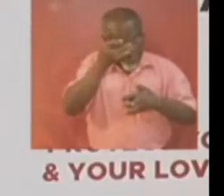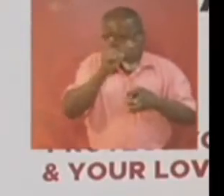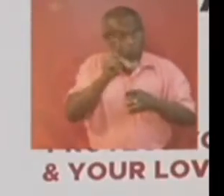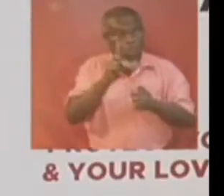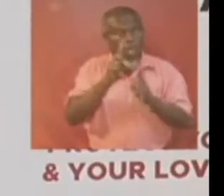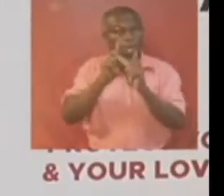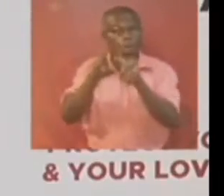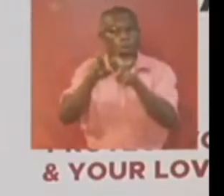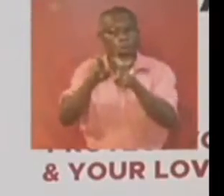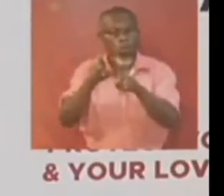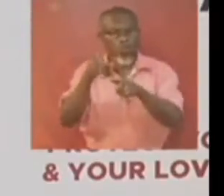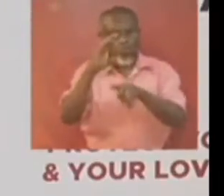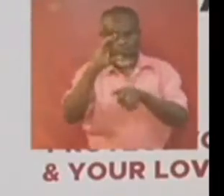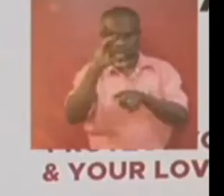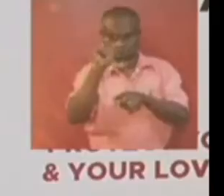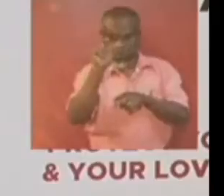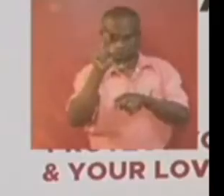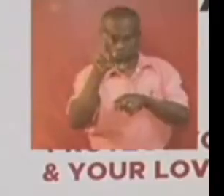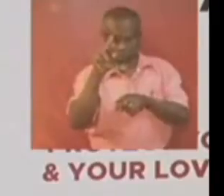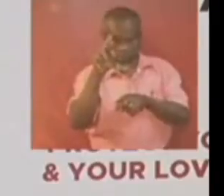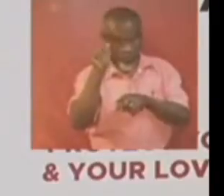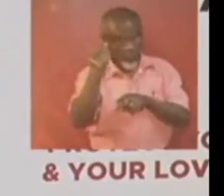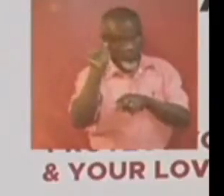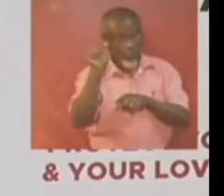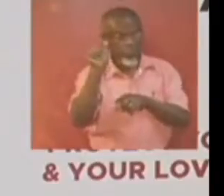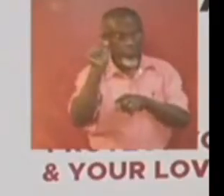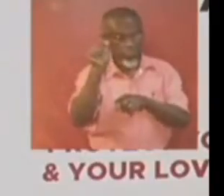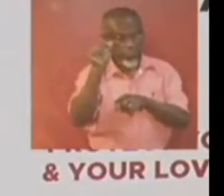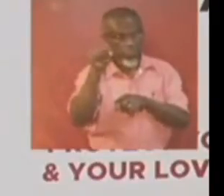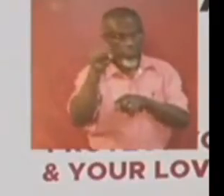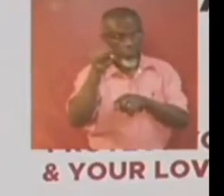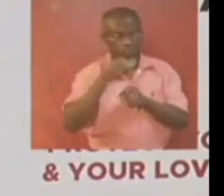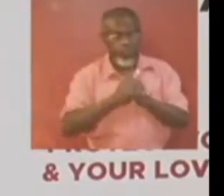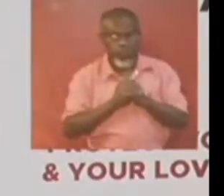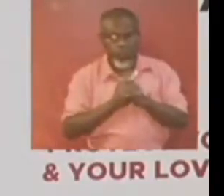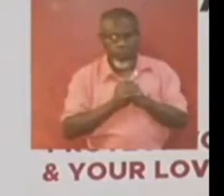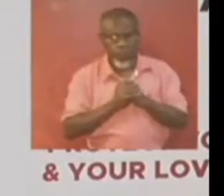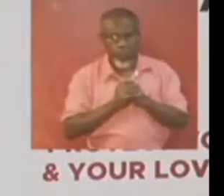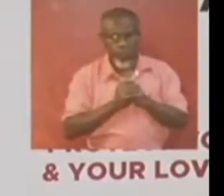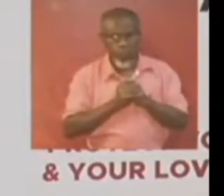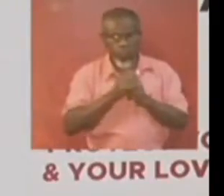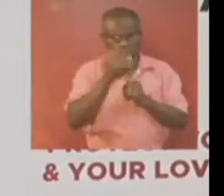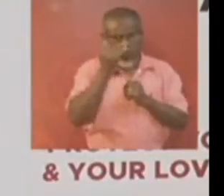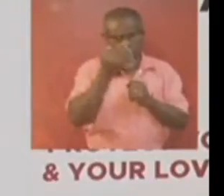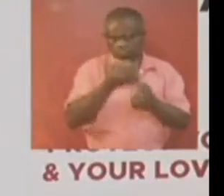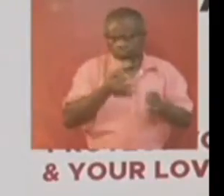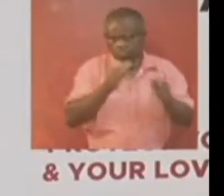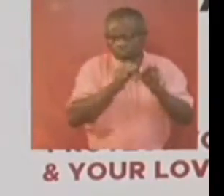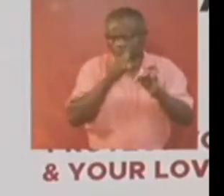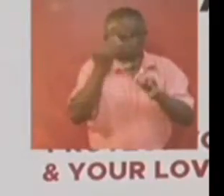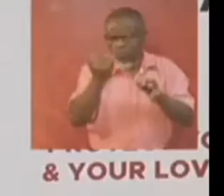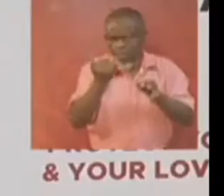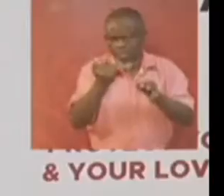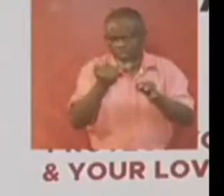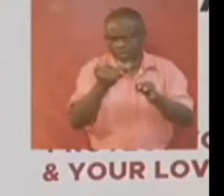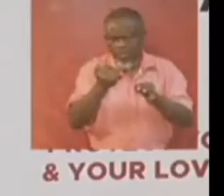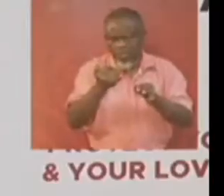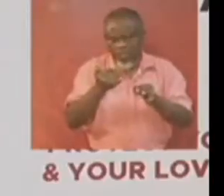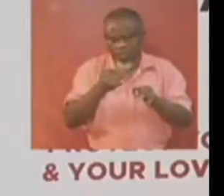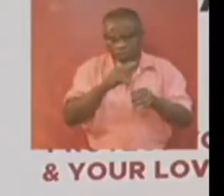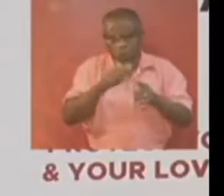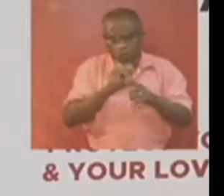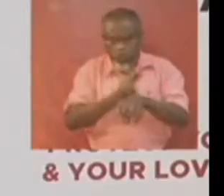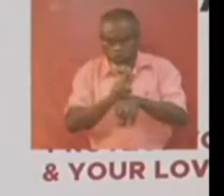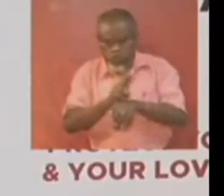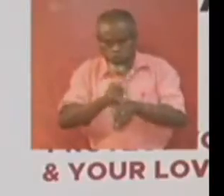Hospital. The major benefits of the parallel healthcare system is that it allows the traditional healthcare system, that is through